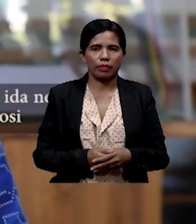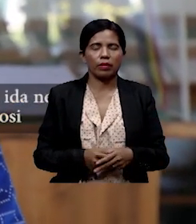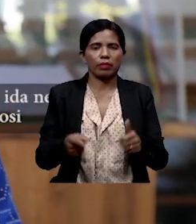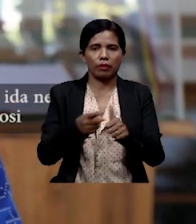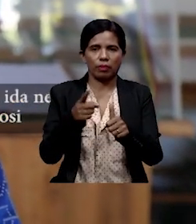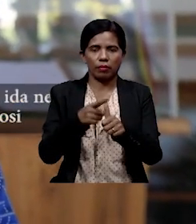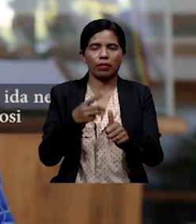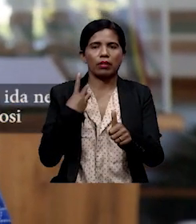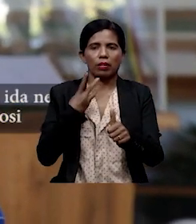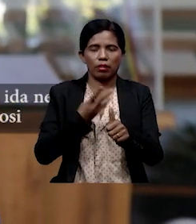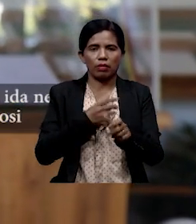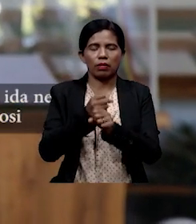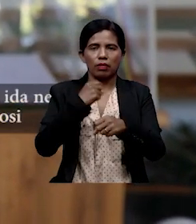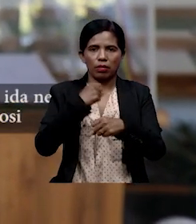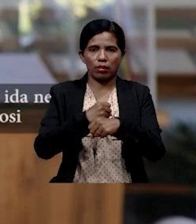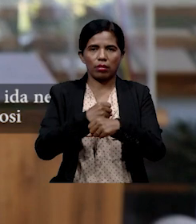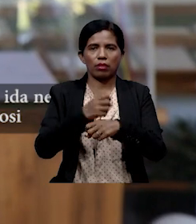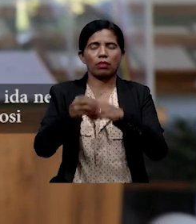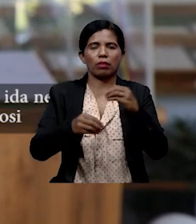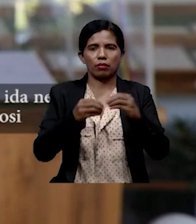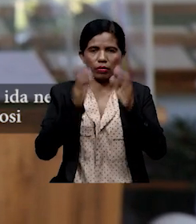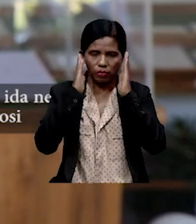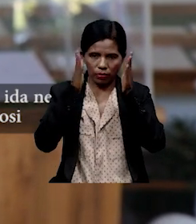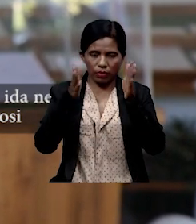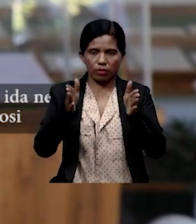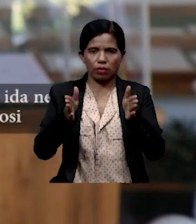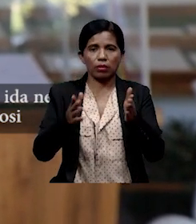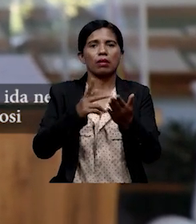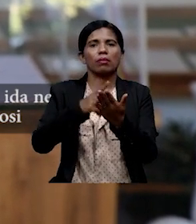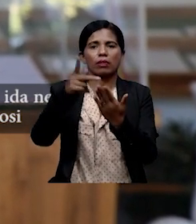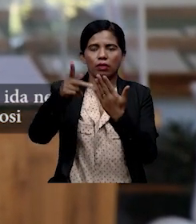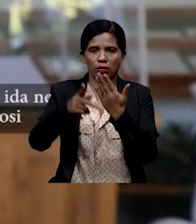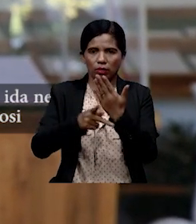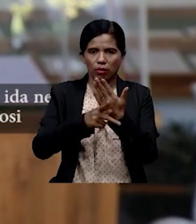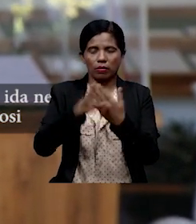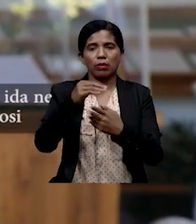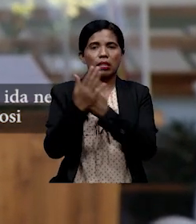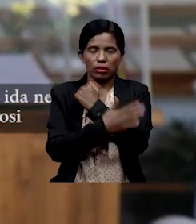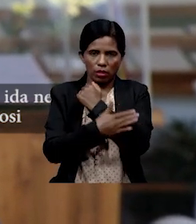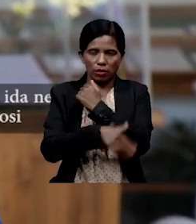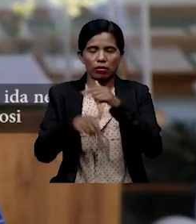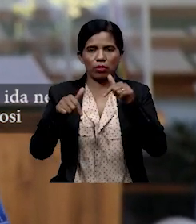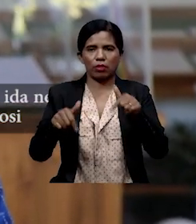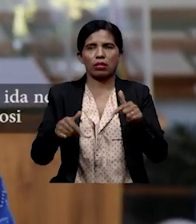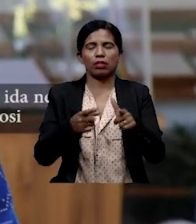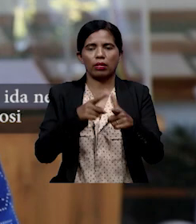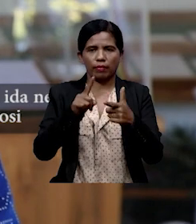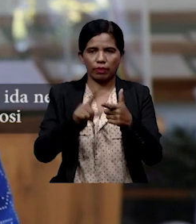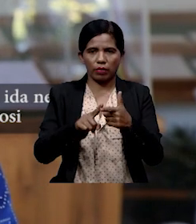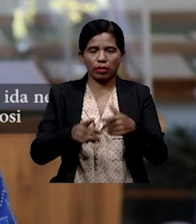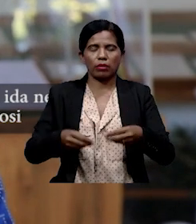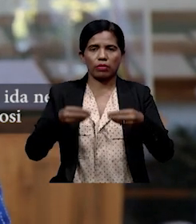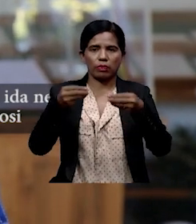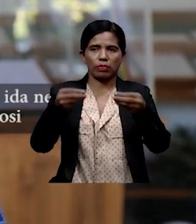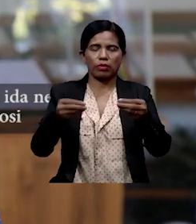is building an effective water and sanitation program for the country. The second is investing in